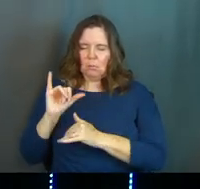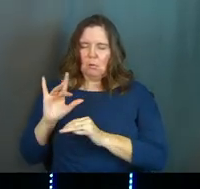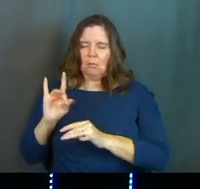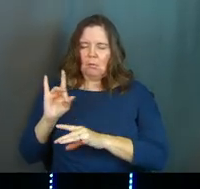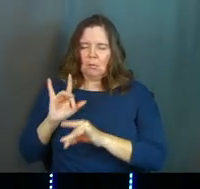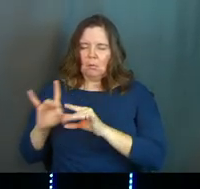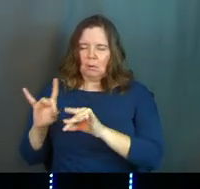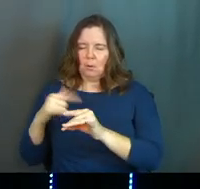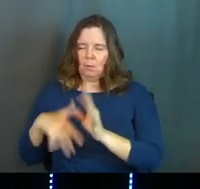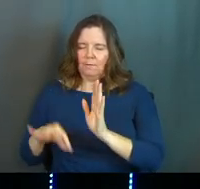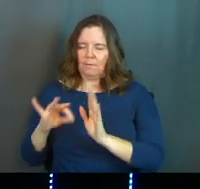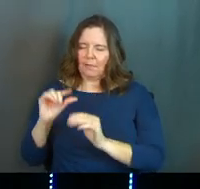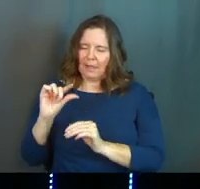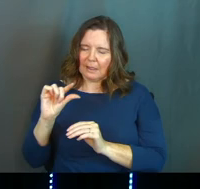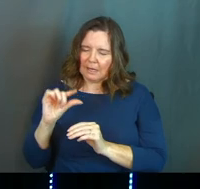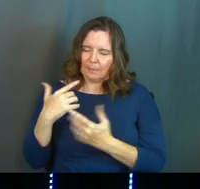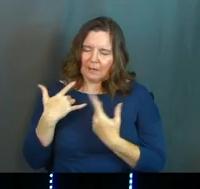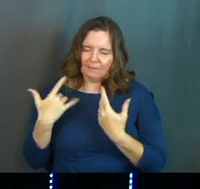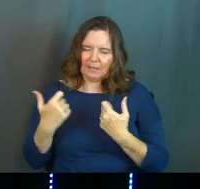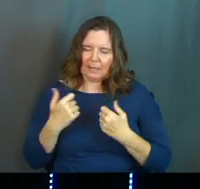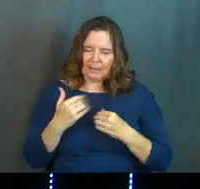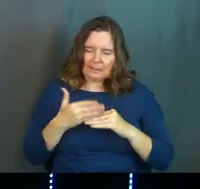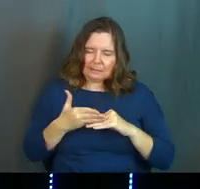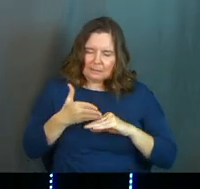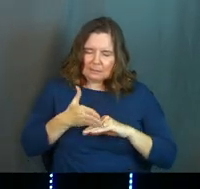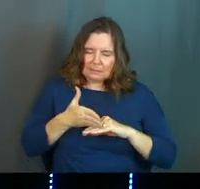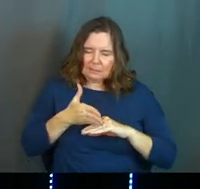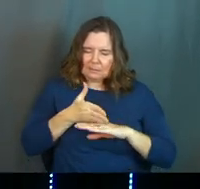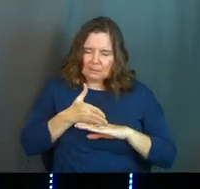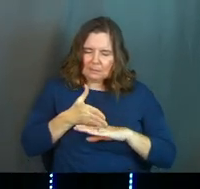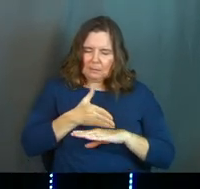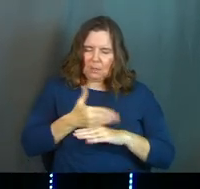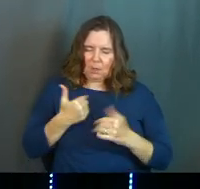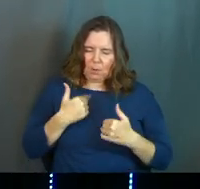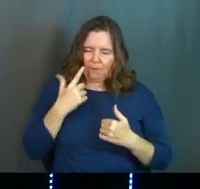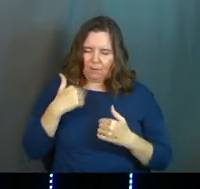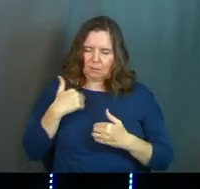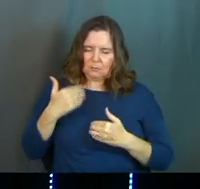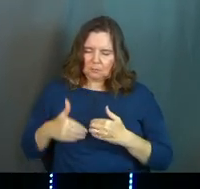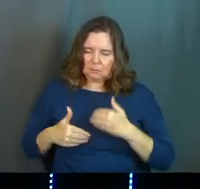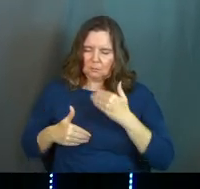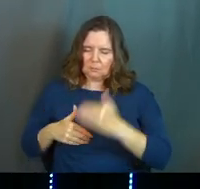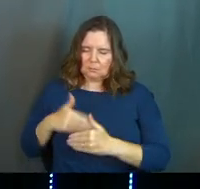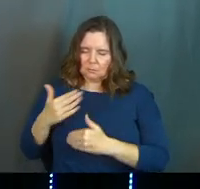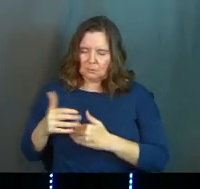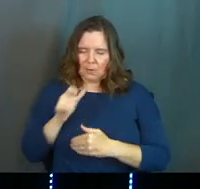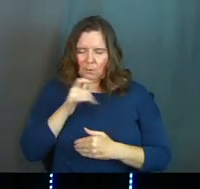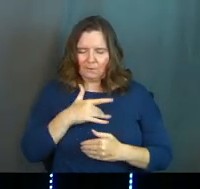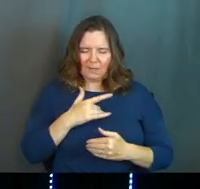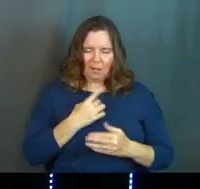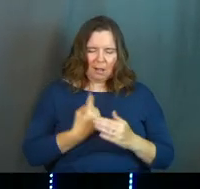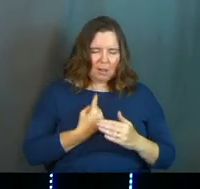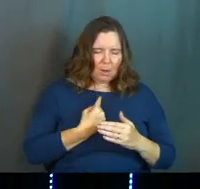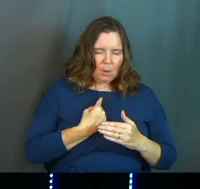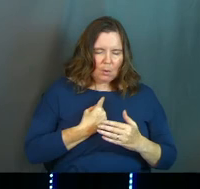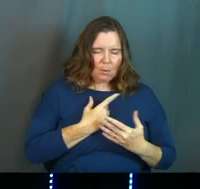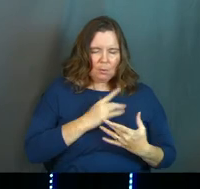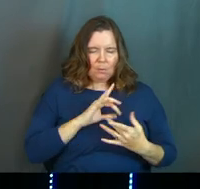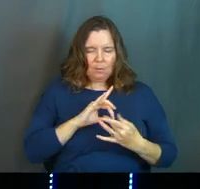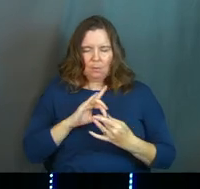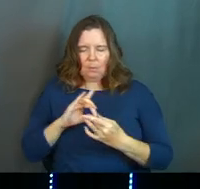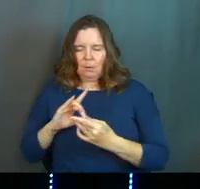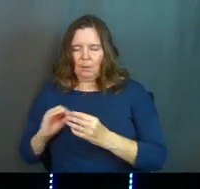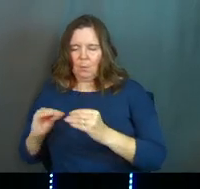And we can find that little bit of healing every single day, God, that you've got for us. And we can not feel so alone